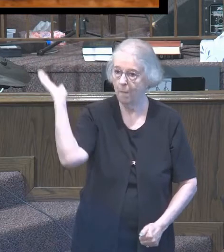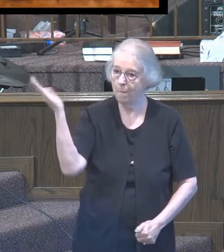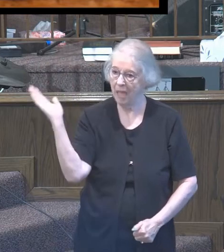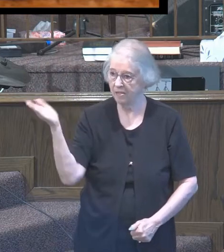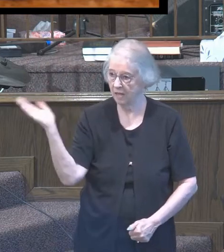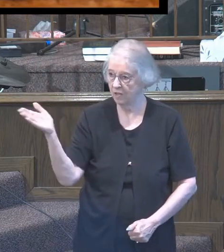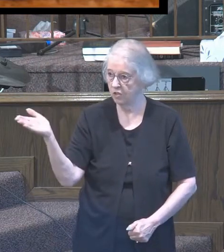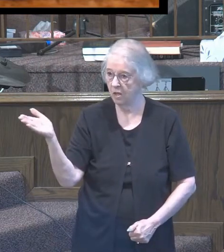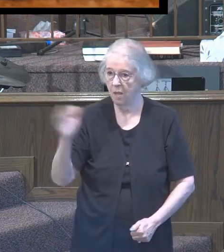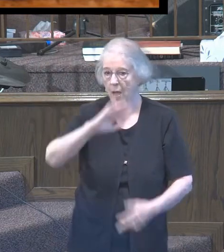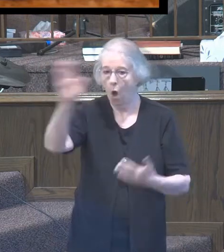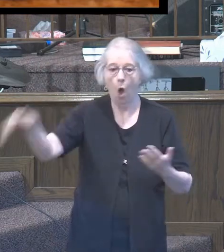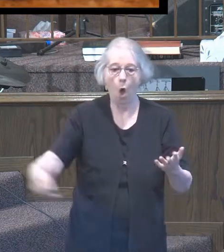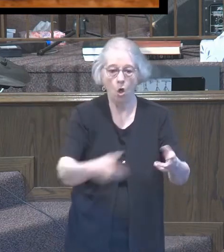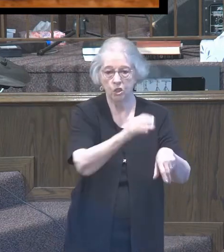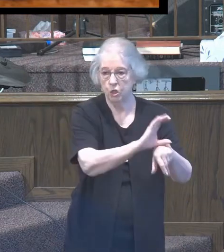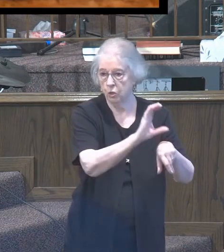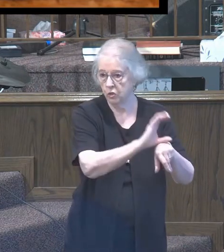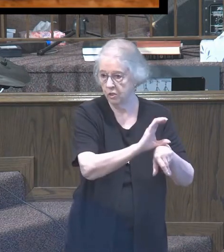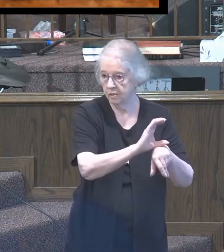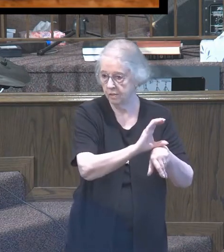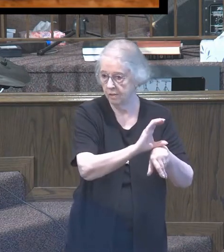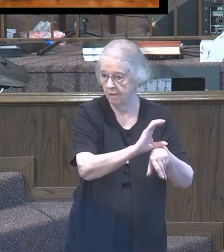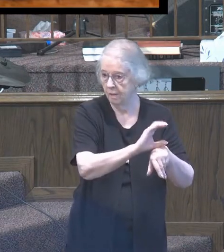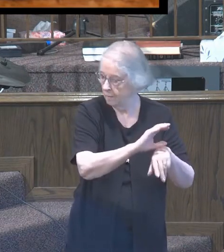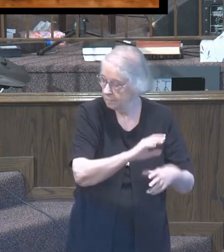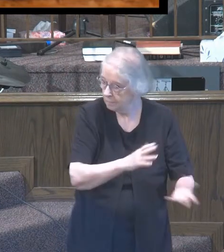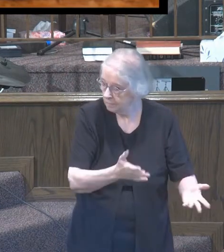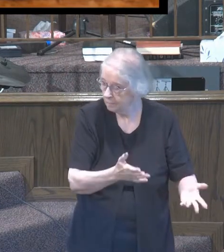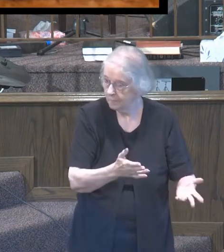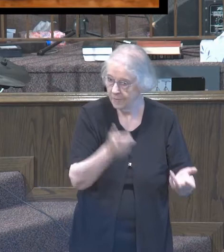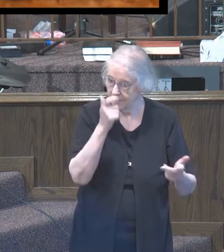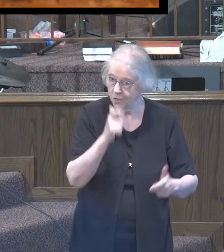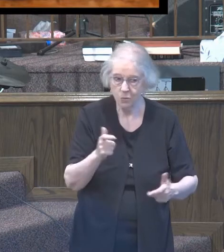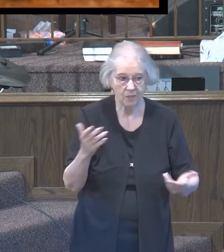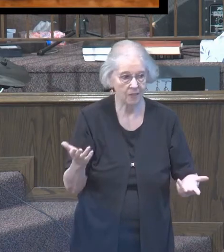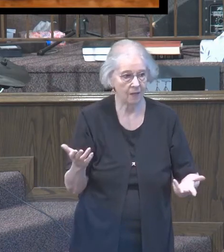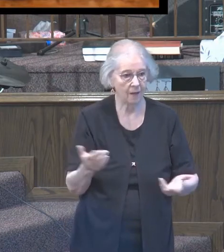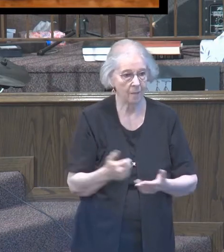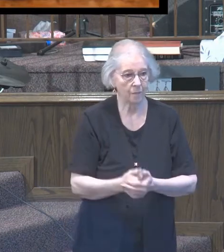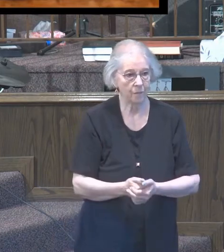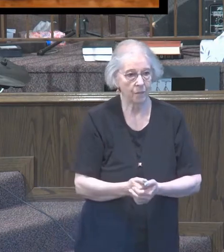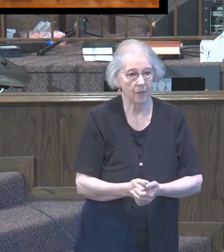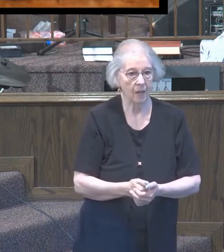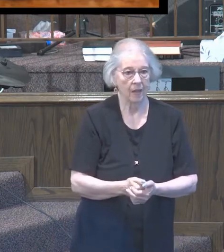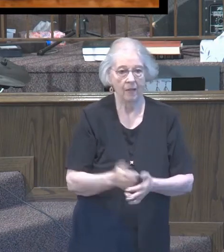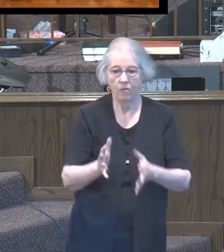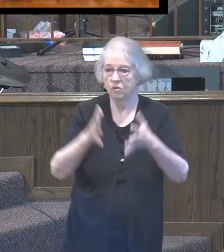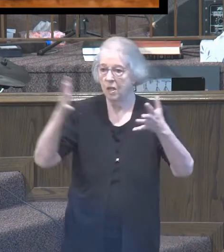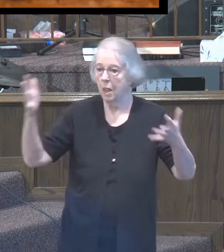sheer number and volume of sermons that is preached on it. There is also the amount of information that you